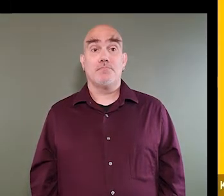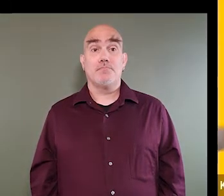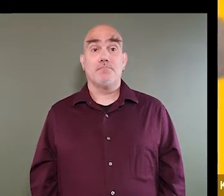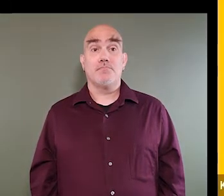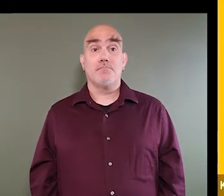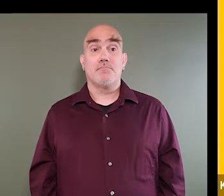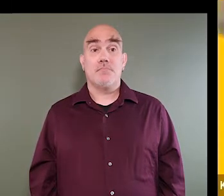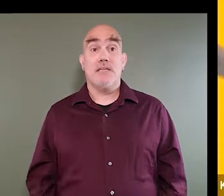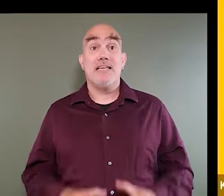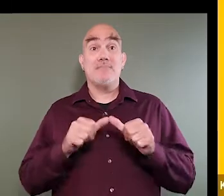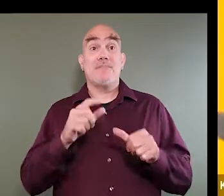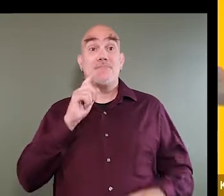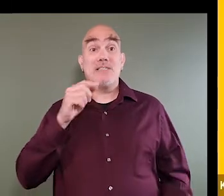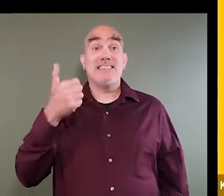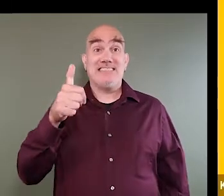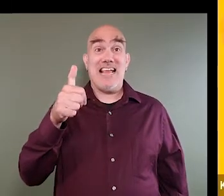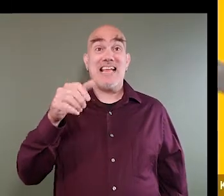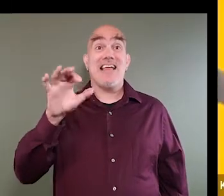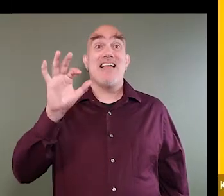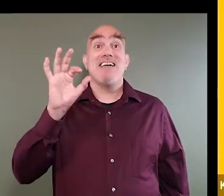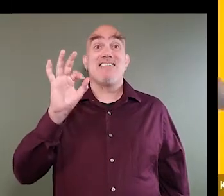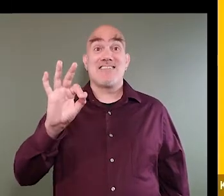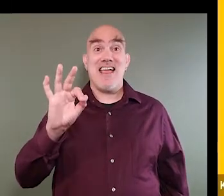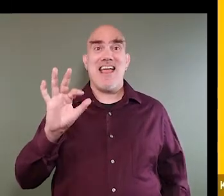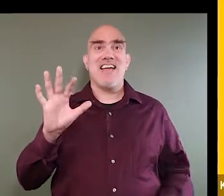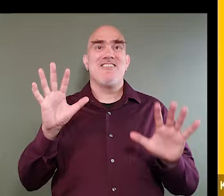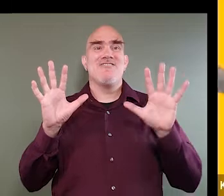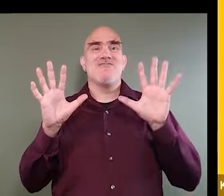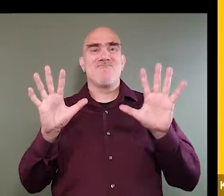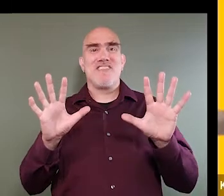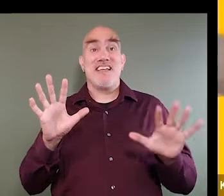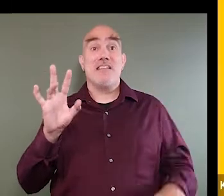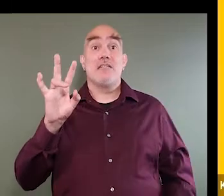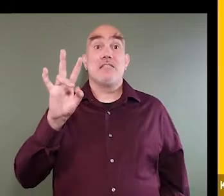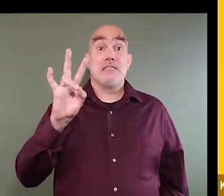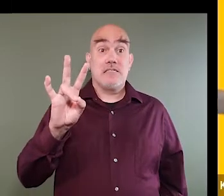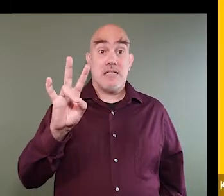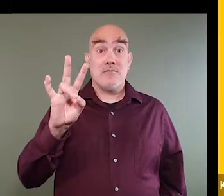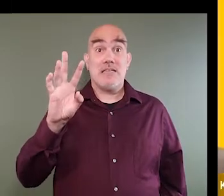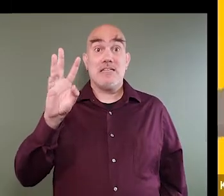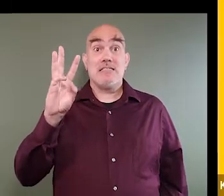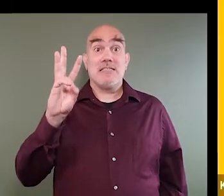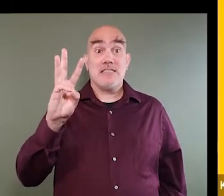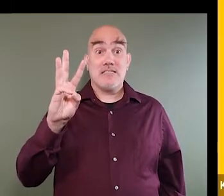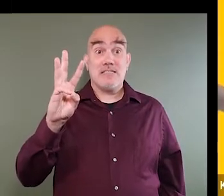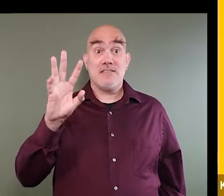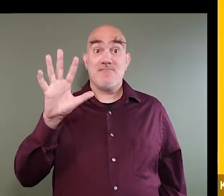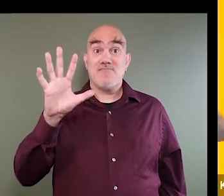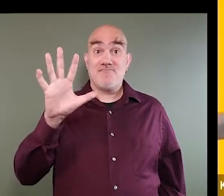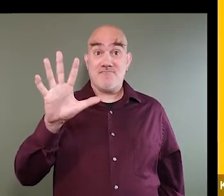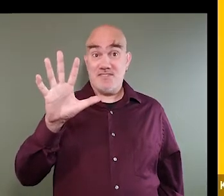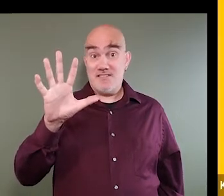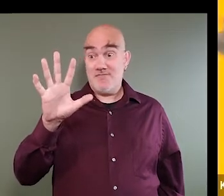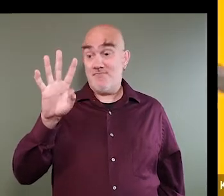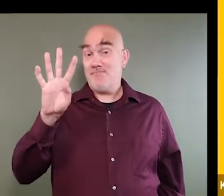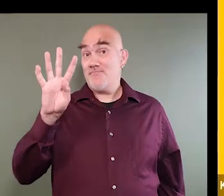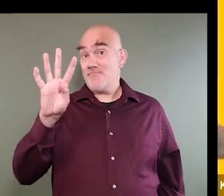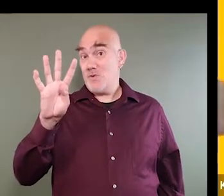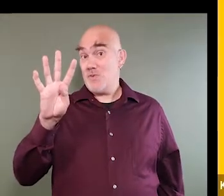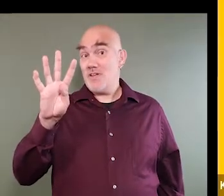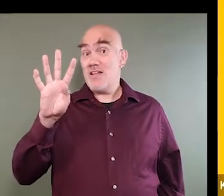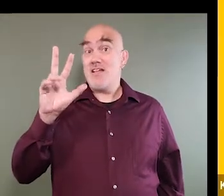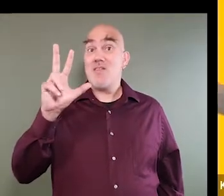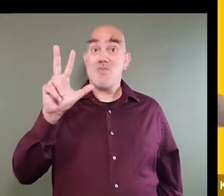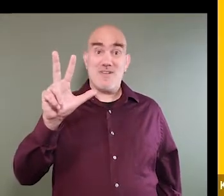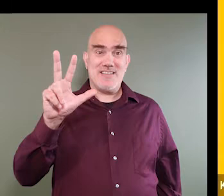Keep it up for 10, 9, 8, 7, 6, 5, 4,